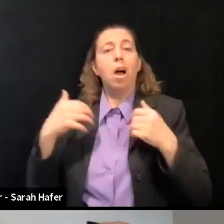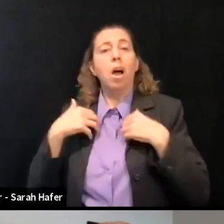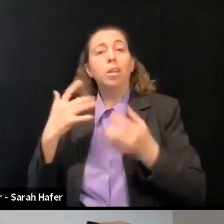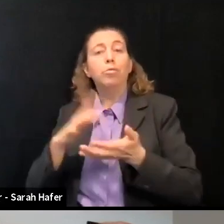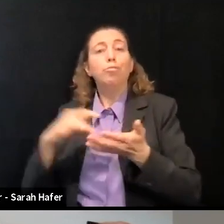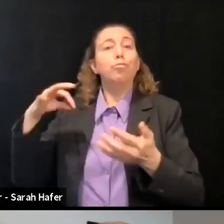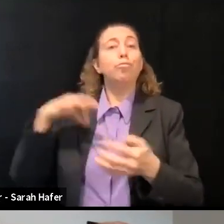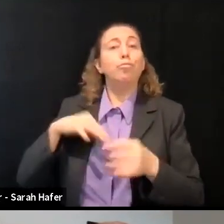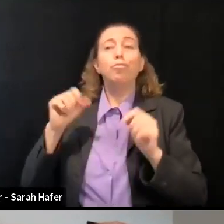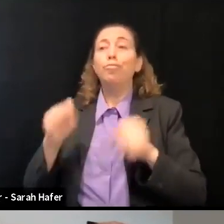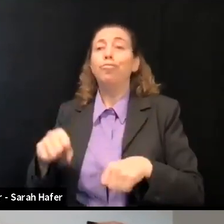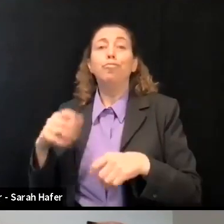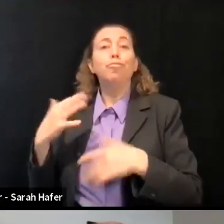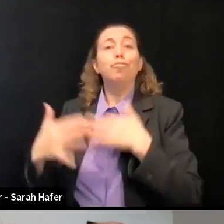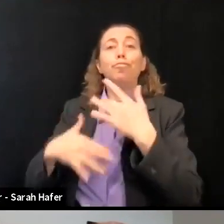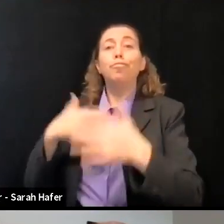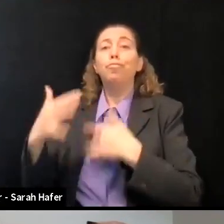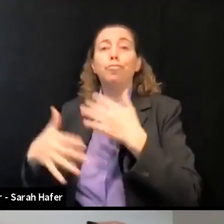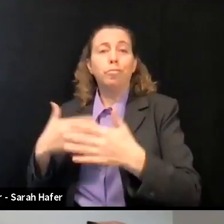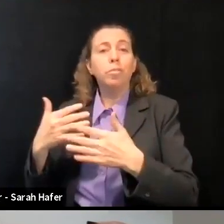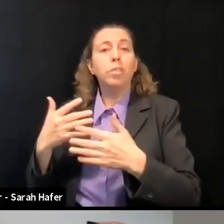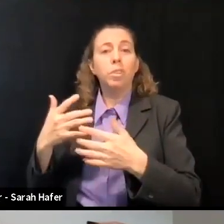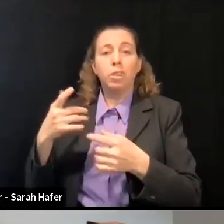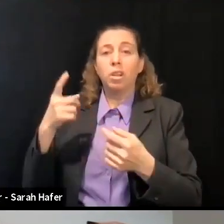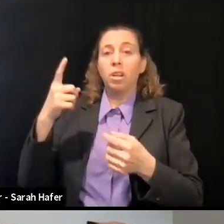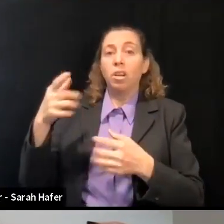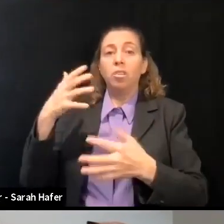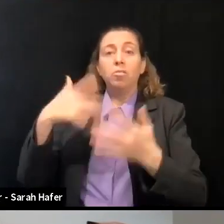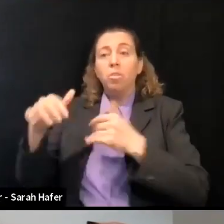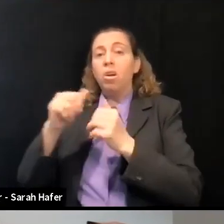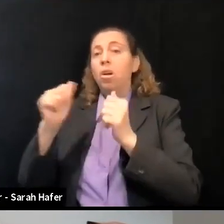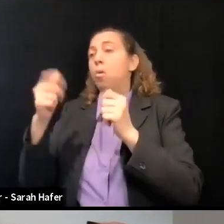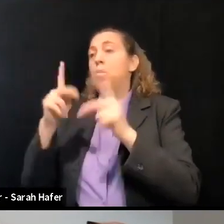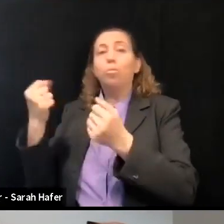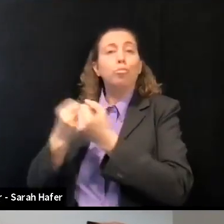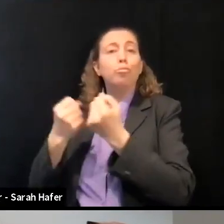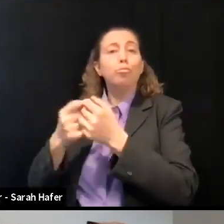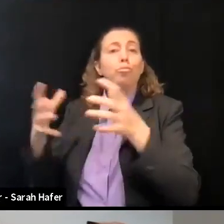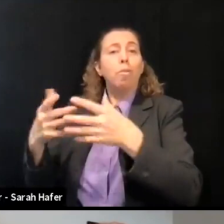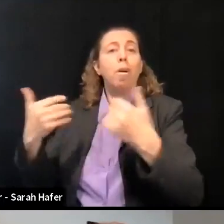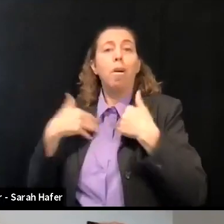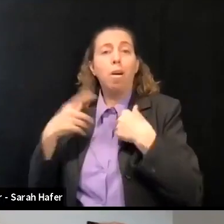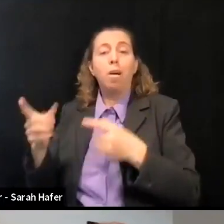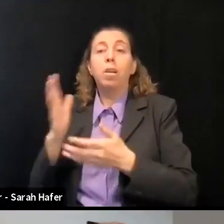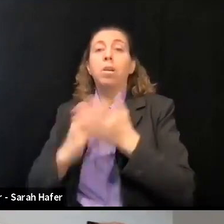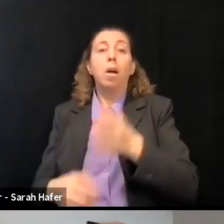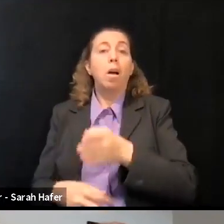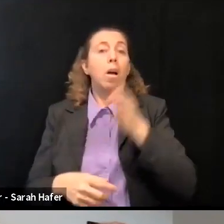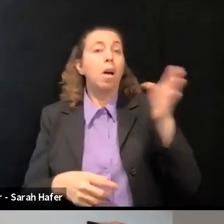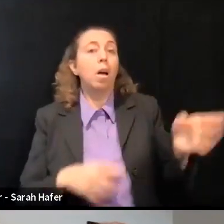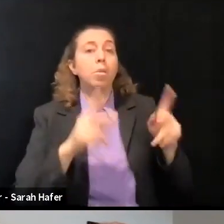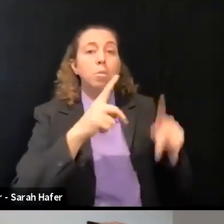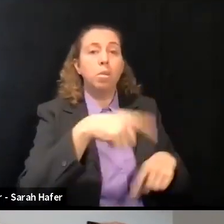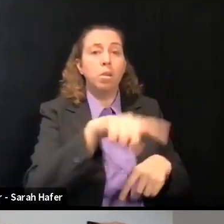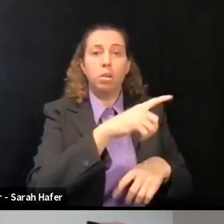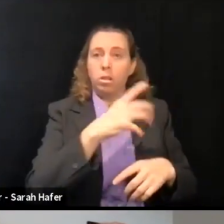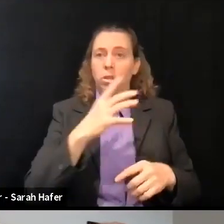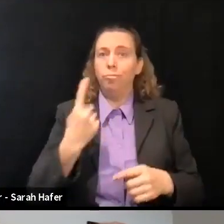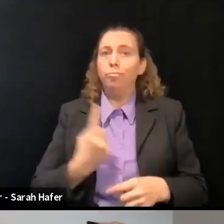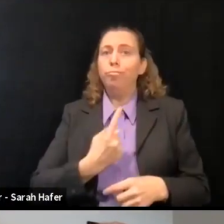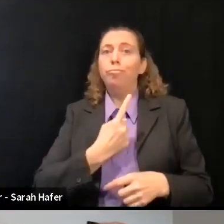with loved ones and with the support of other ones, and others may have to survive this storm on their own while feeling like